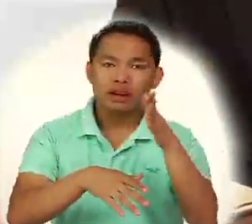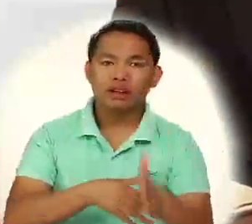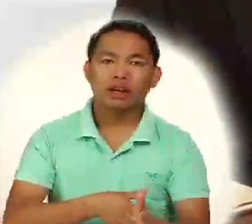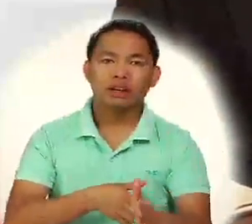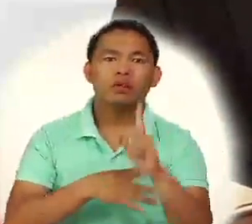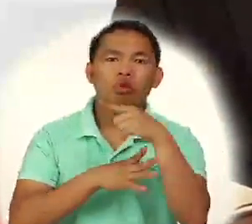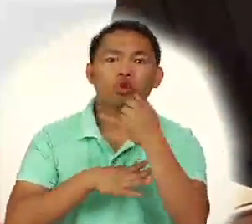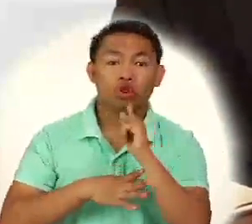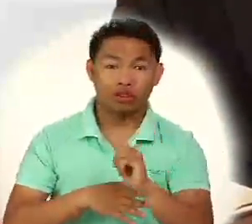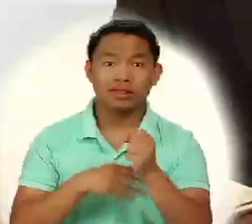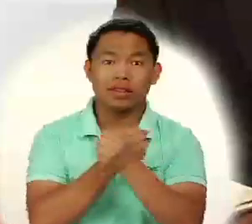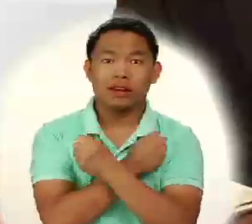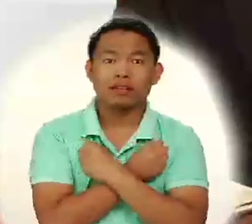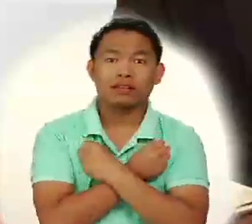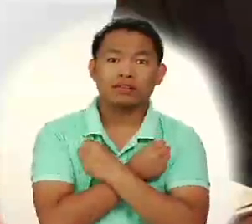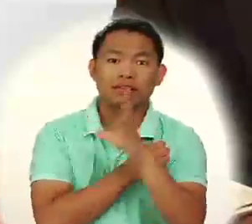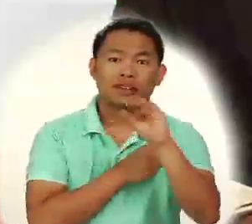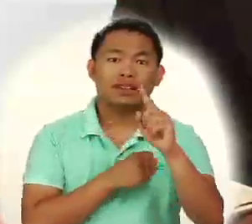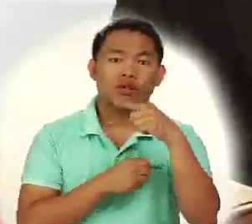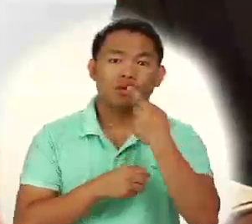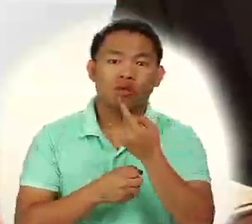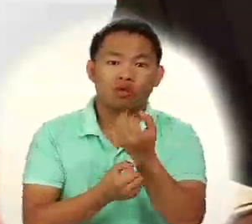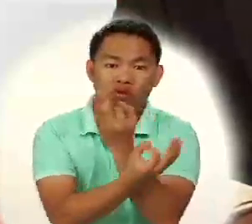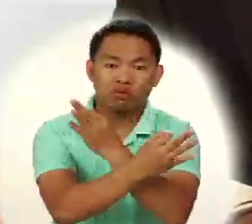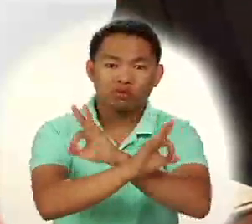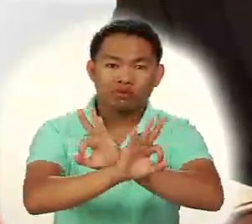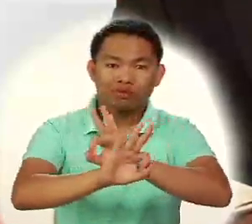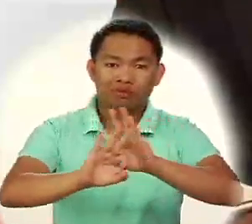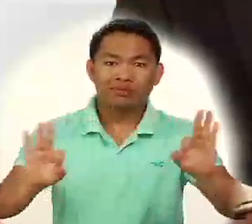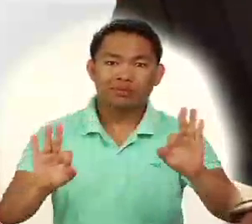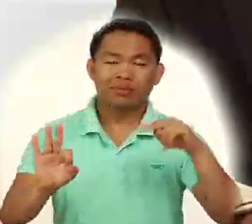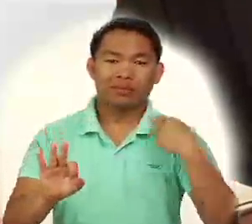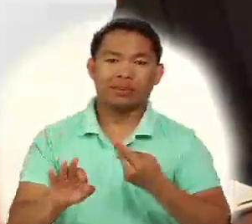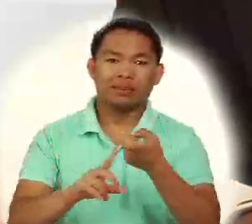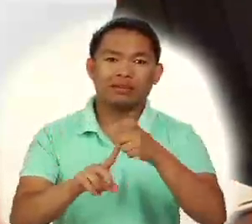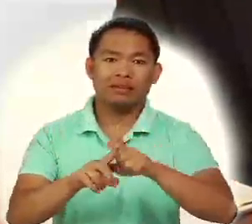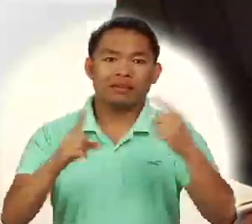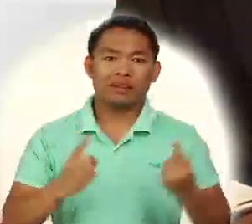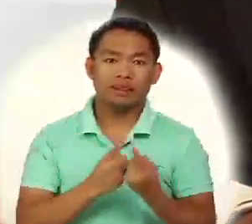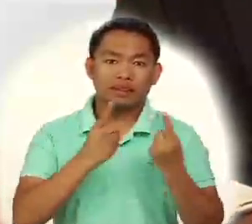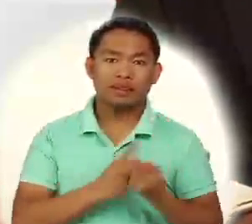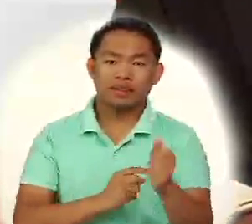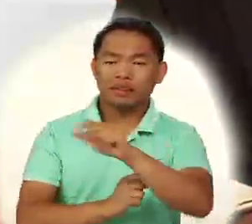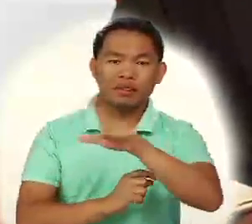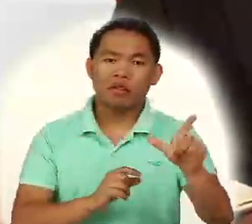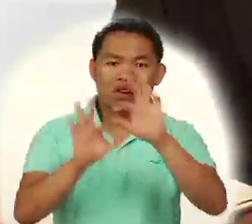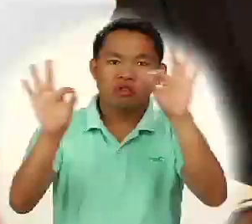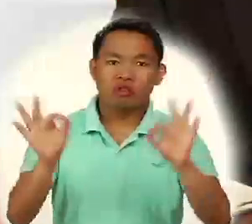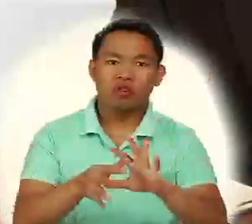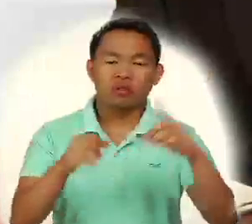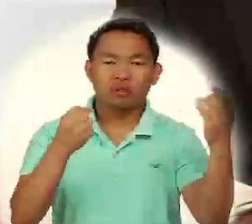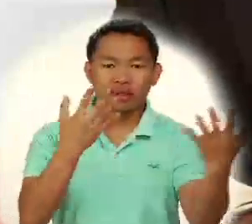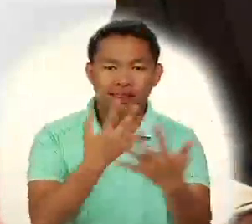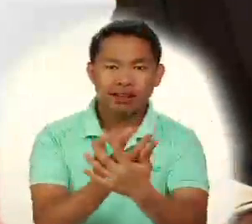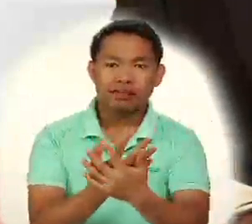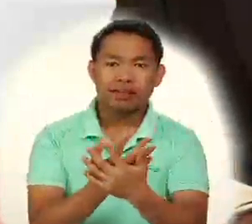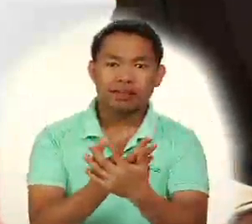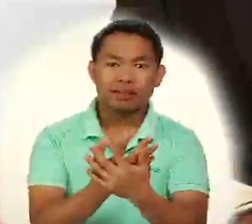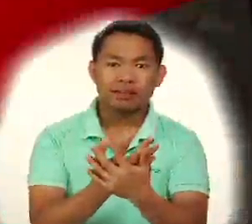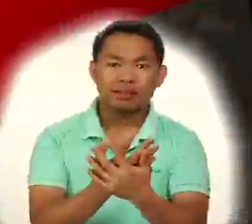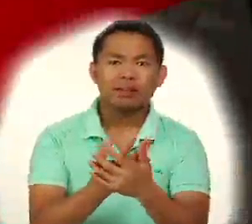God who is love and who frees us from sin and all forms of